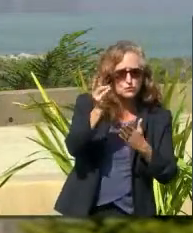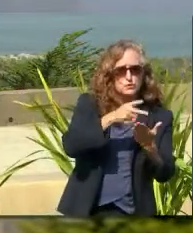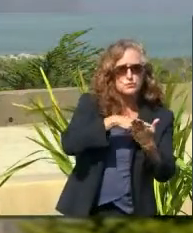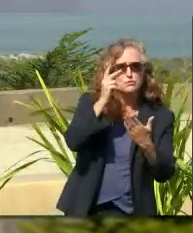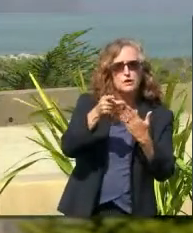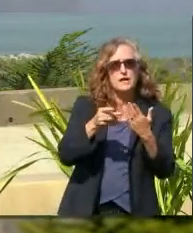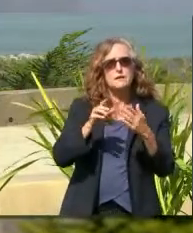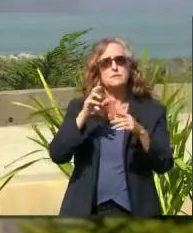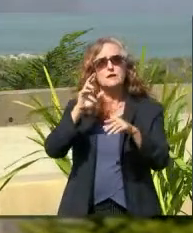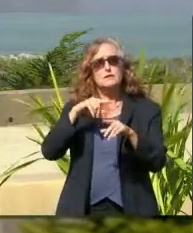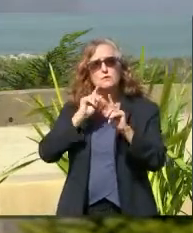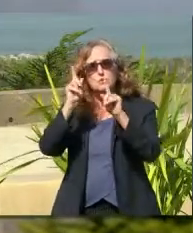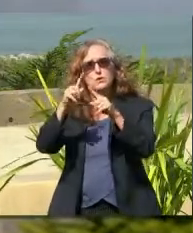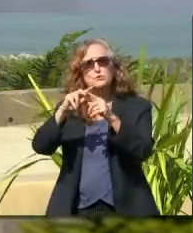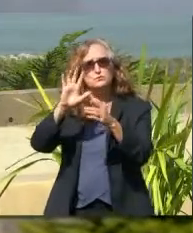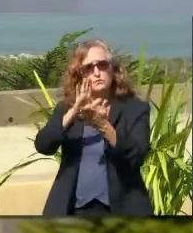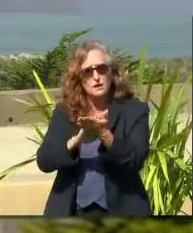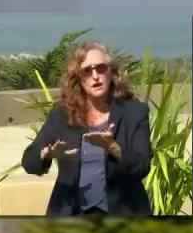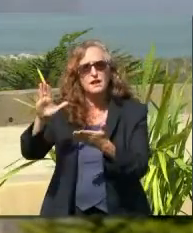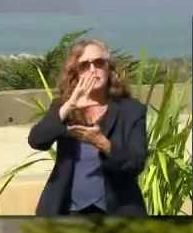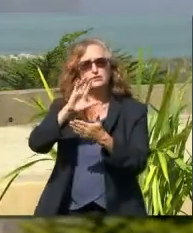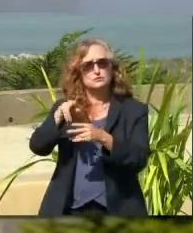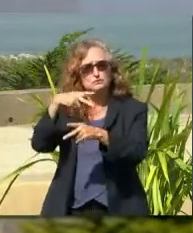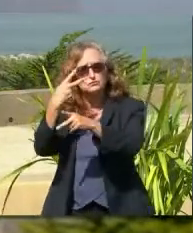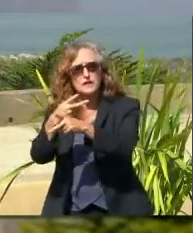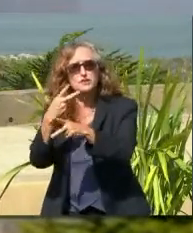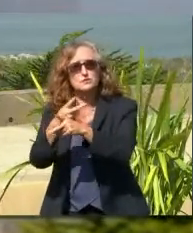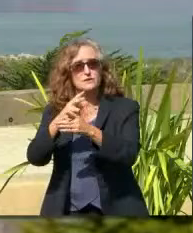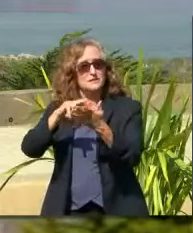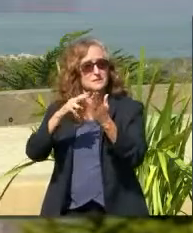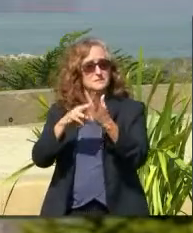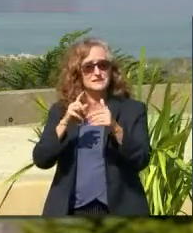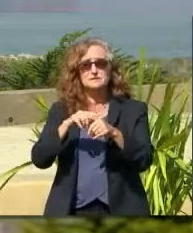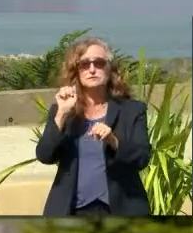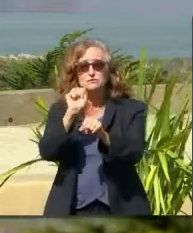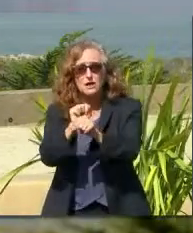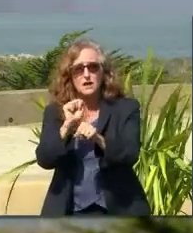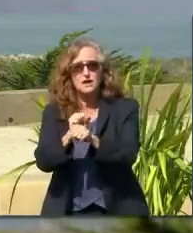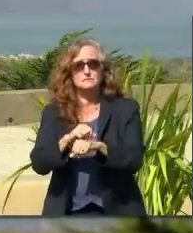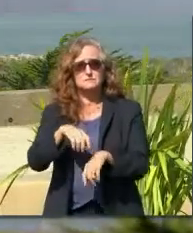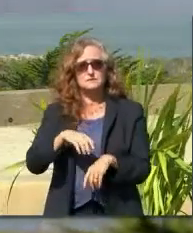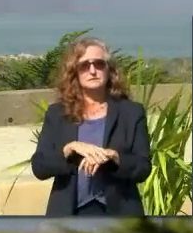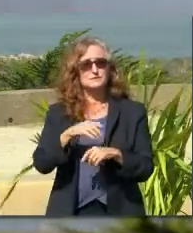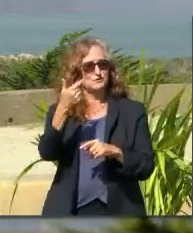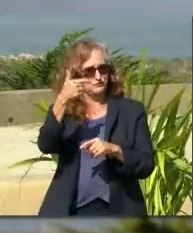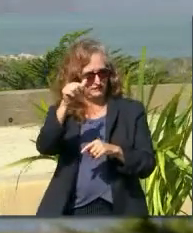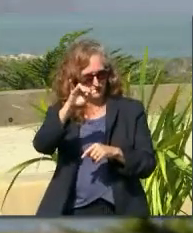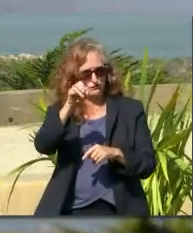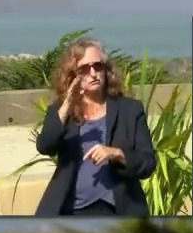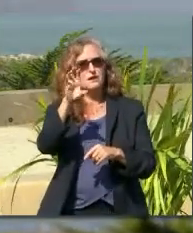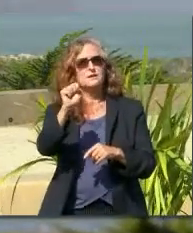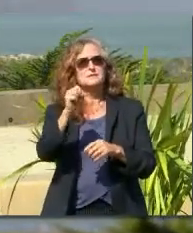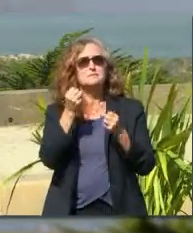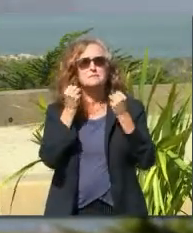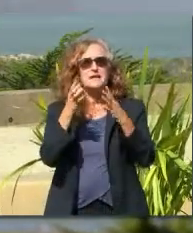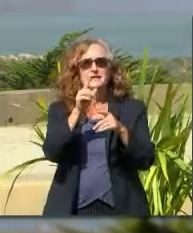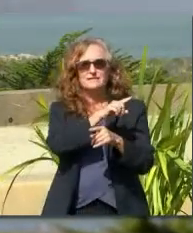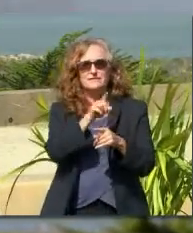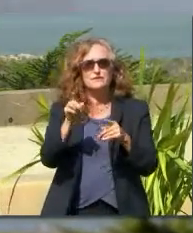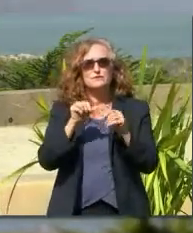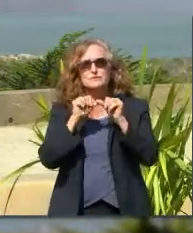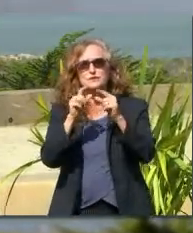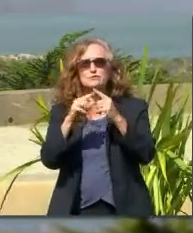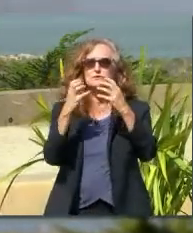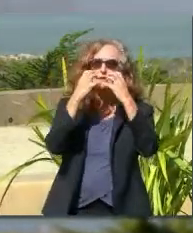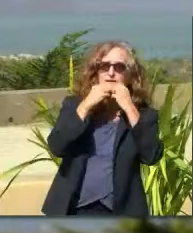up post-secondary education. That means jobs, and that means green jobs. Most of those are conservation related.